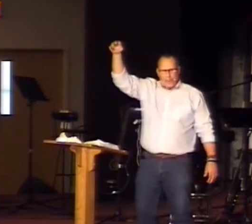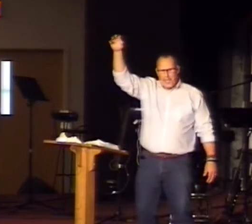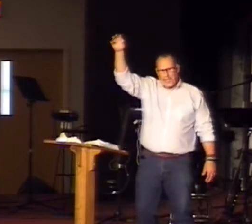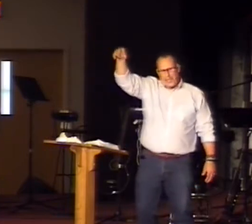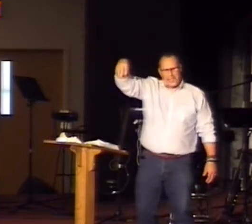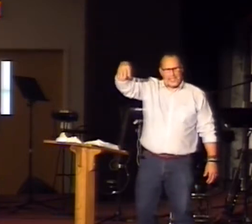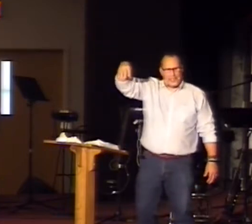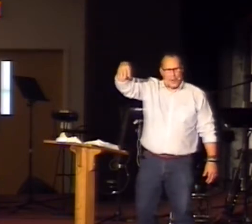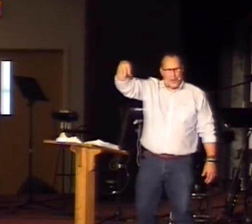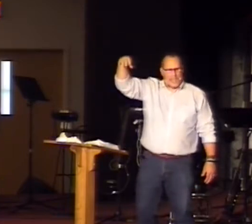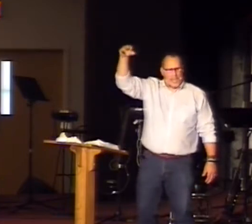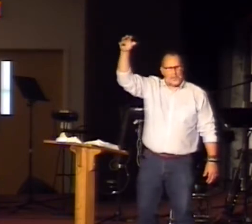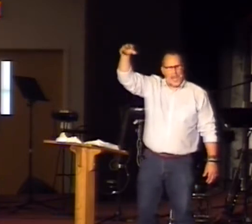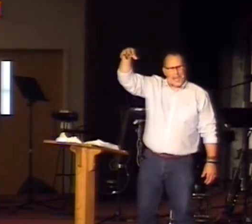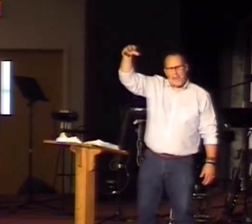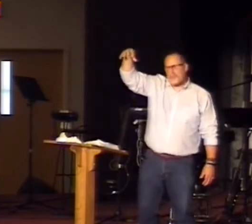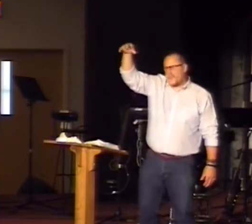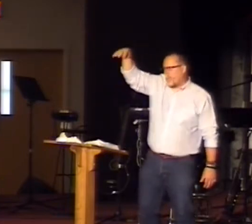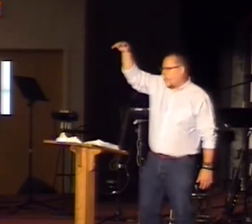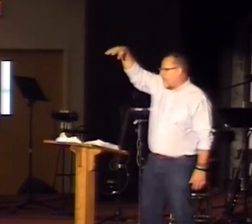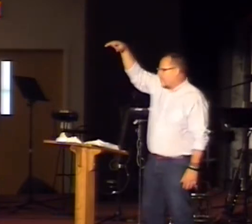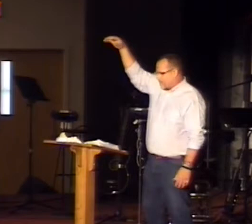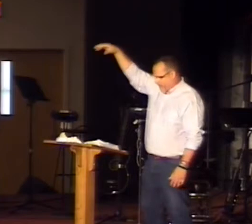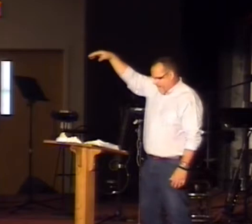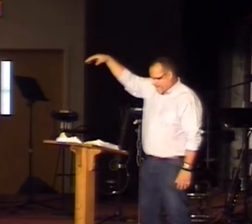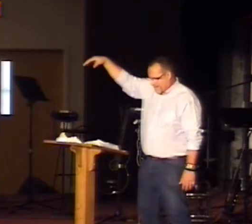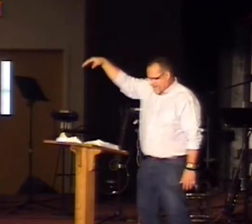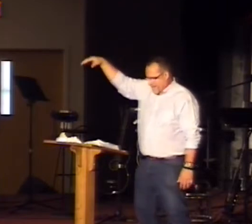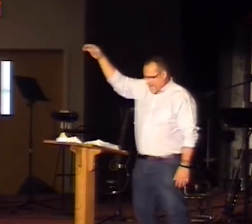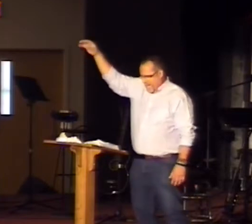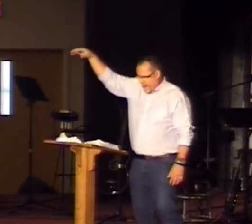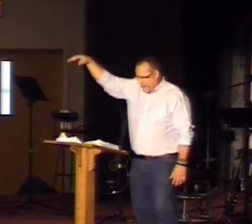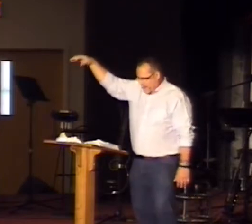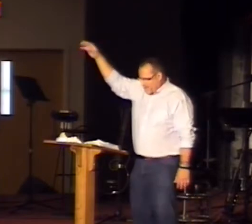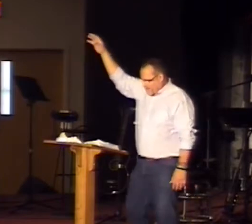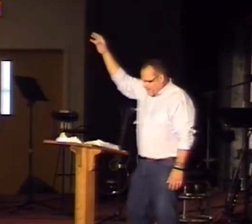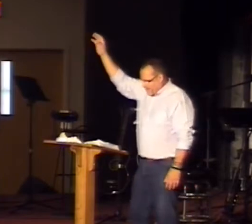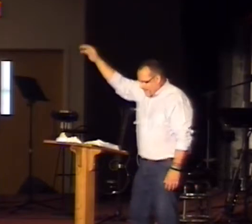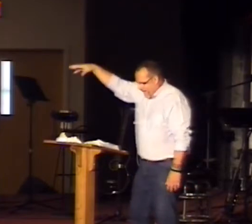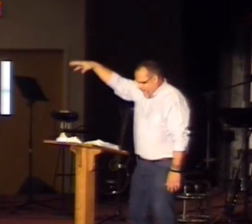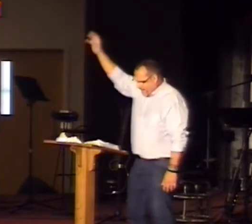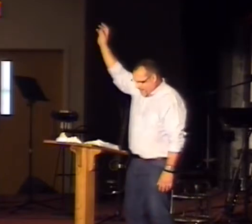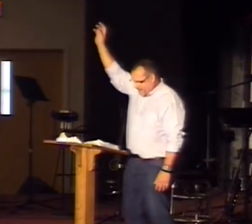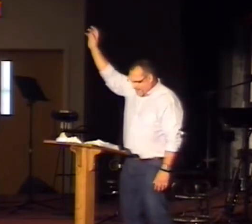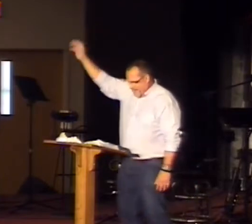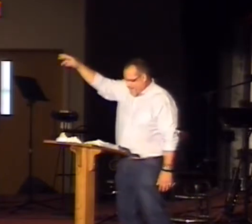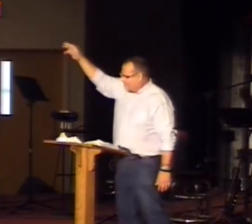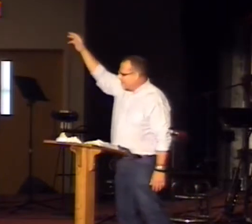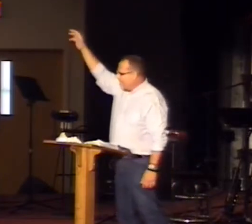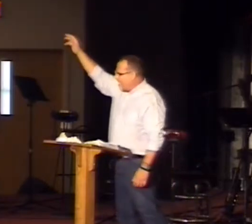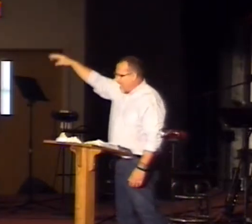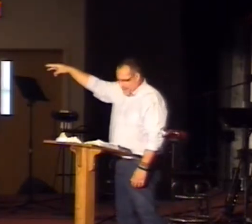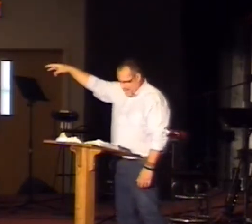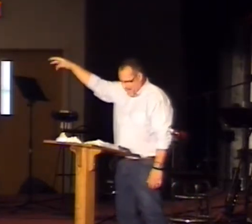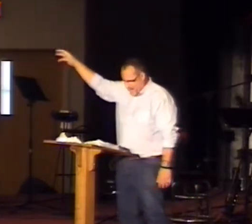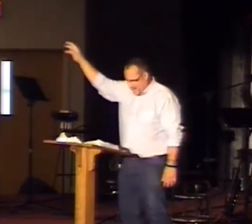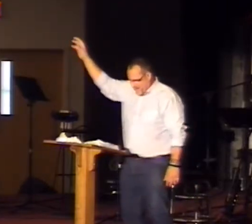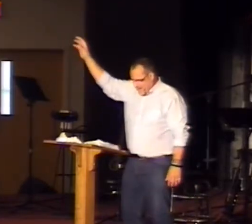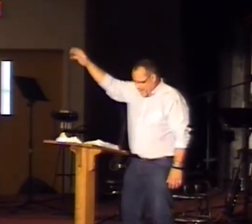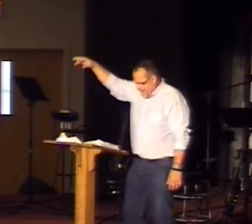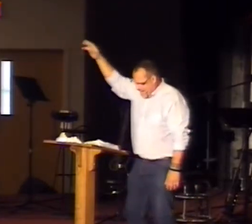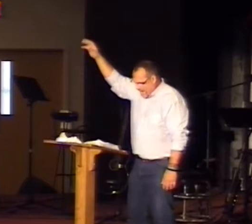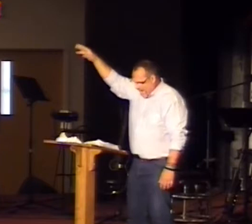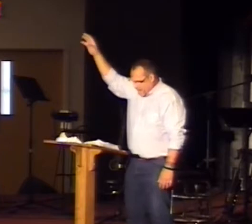tell you what, you look at these stories and you've got every single one of them, right? Characters: God, Satan, Adam and